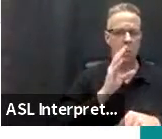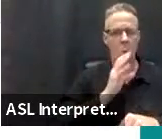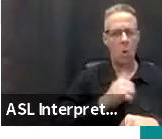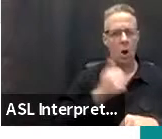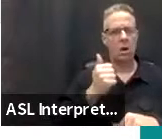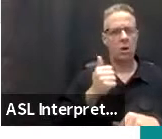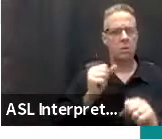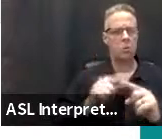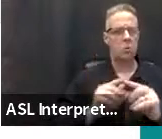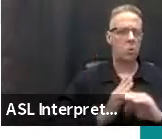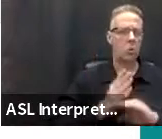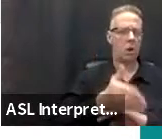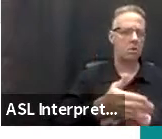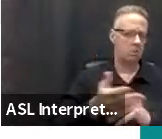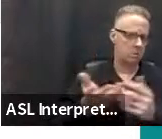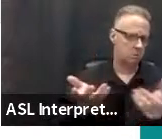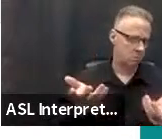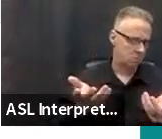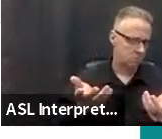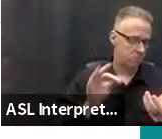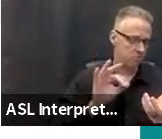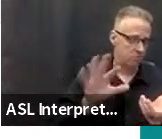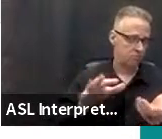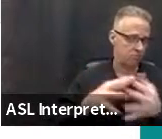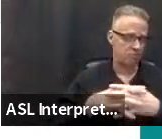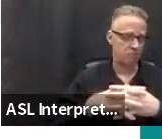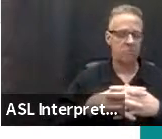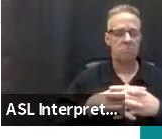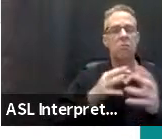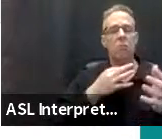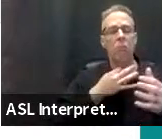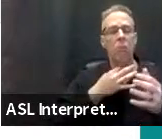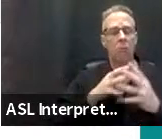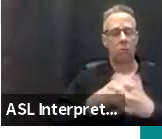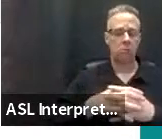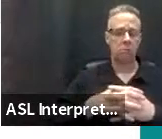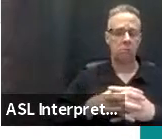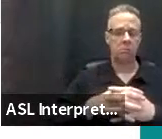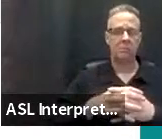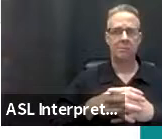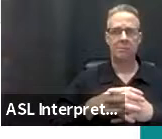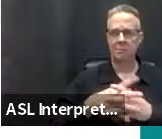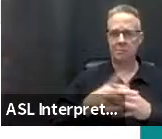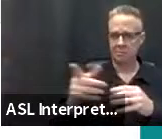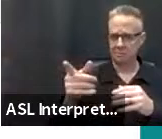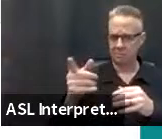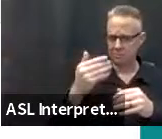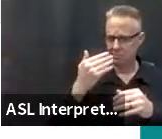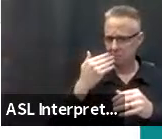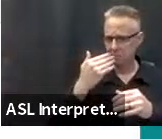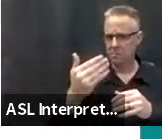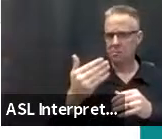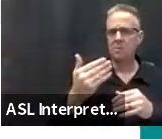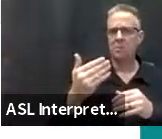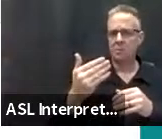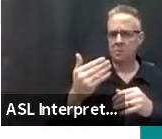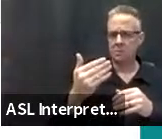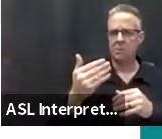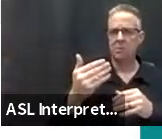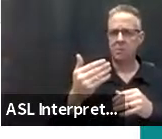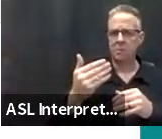across. Just Yeah, curiosity there. that's a really good